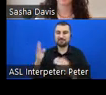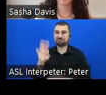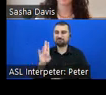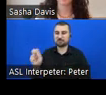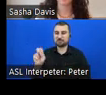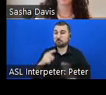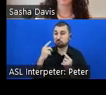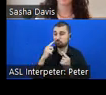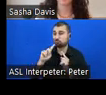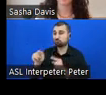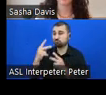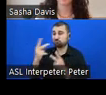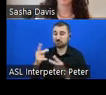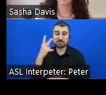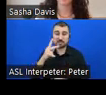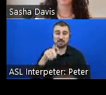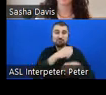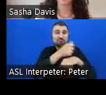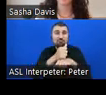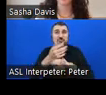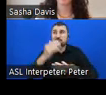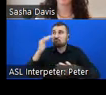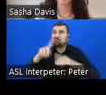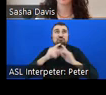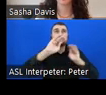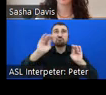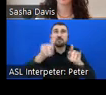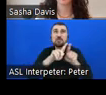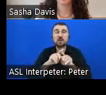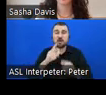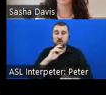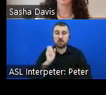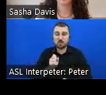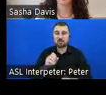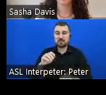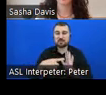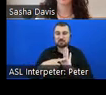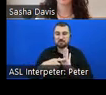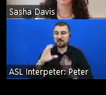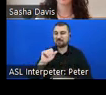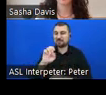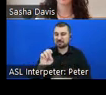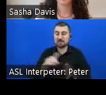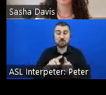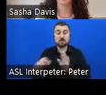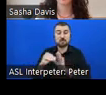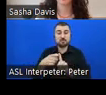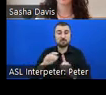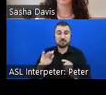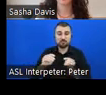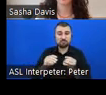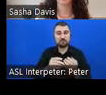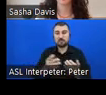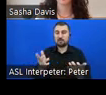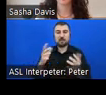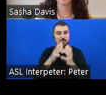with original fixtures, including antique display cases, but you can also select from their full line of